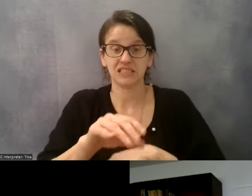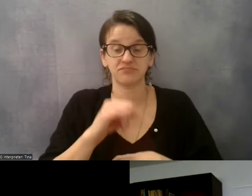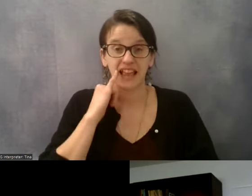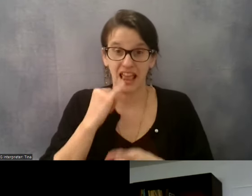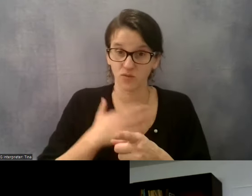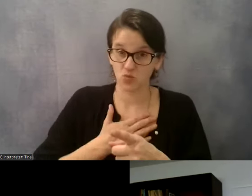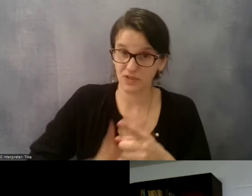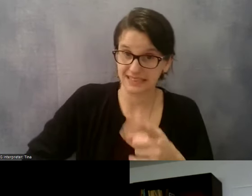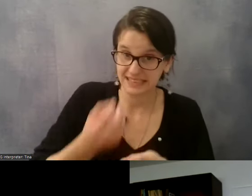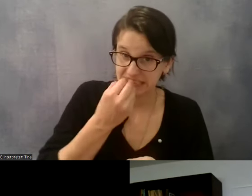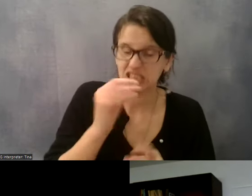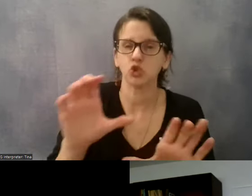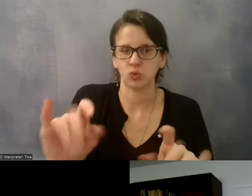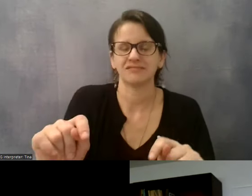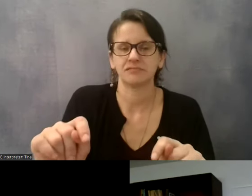so healthy for you.